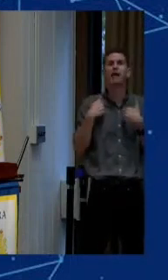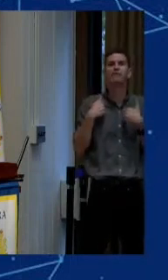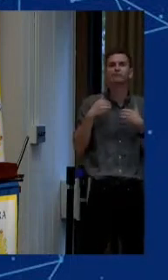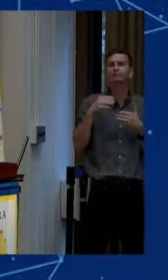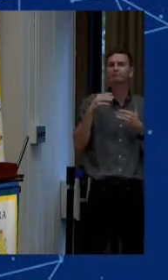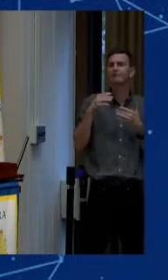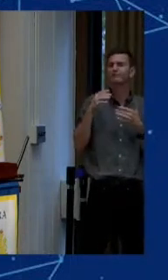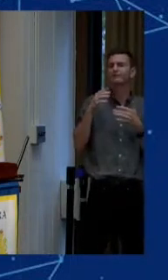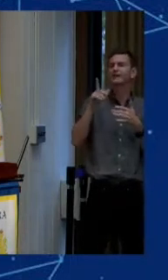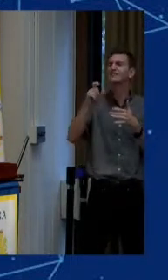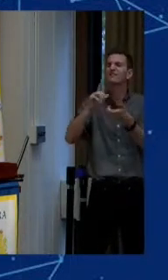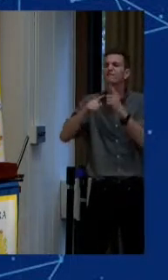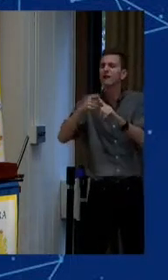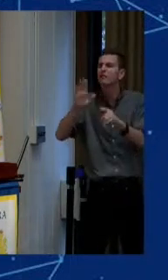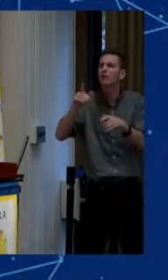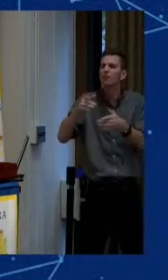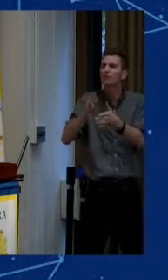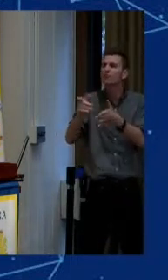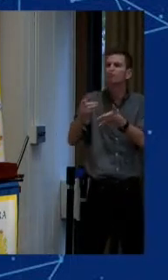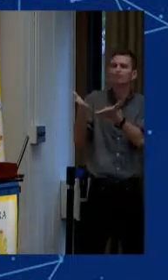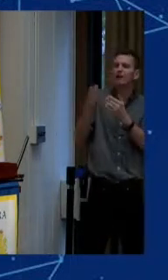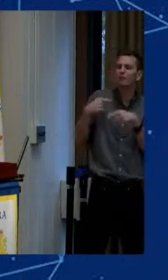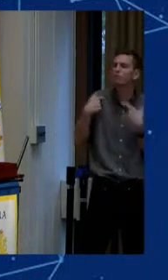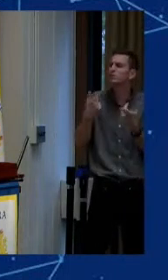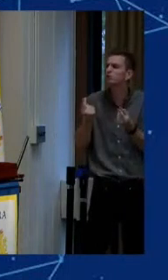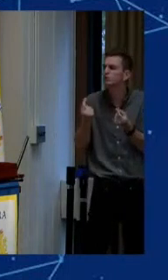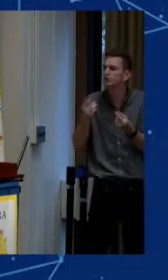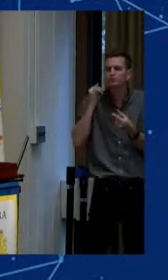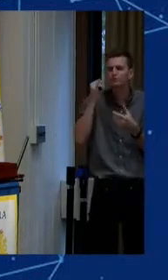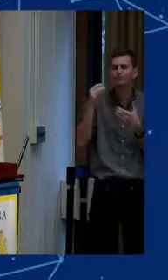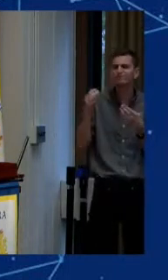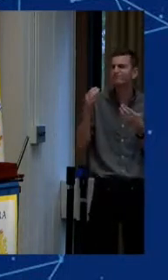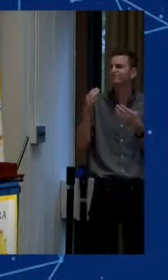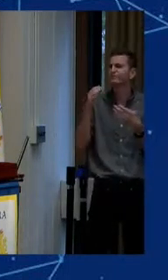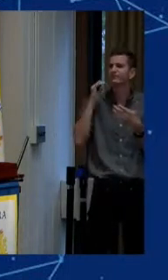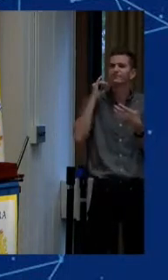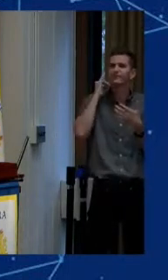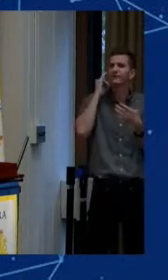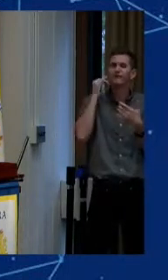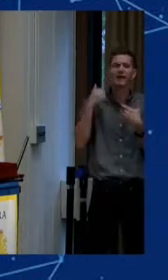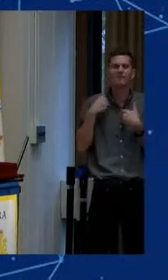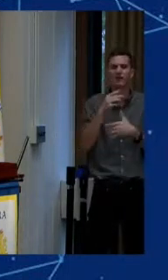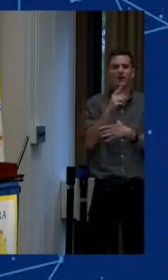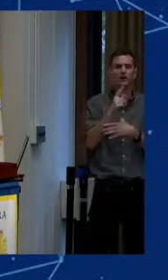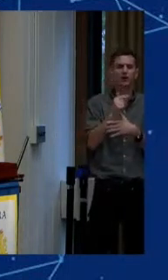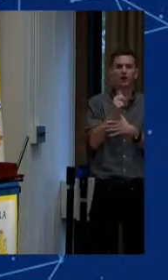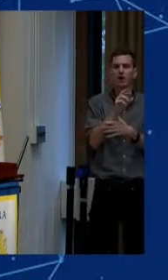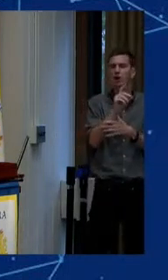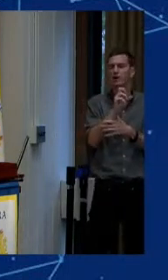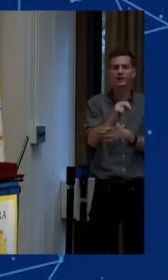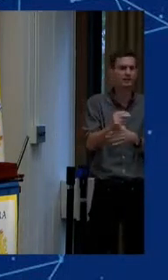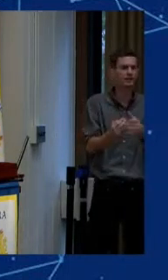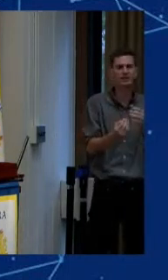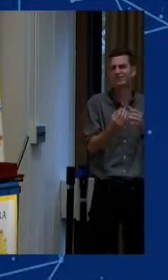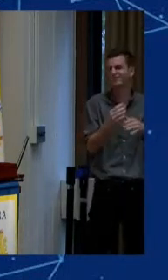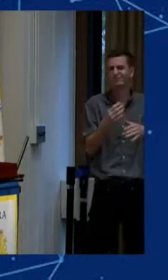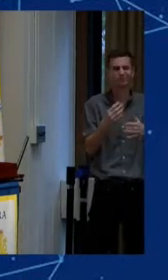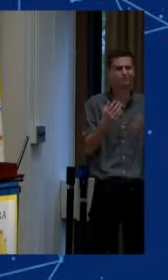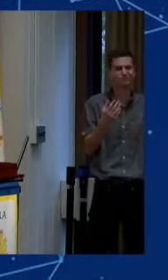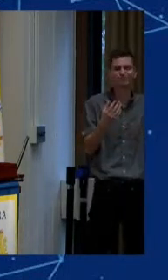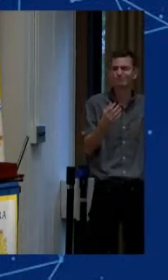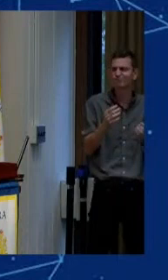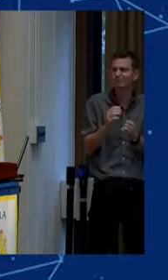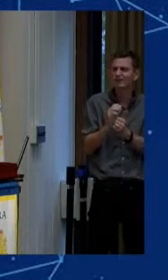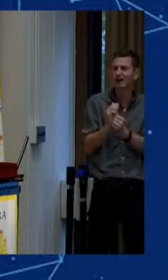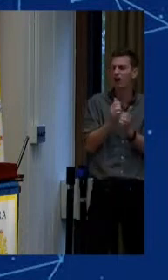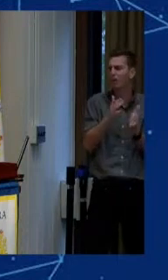I want to know how I can arrange my garden so that, and we do have areas that we can plant at school, so this is something we'll carry through